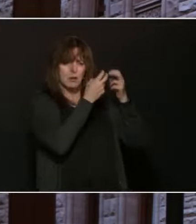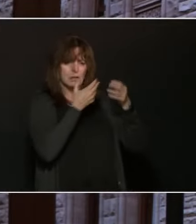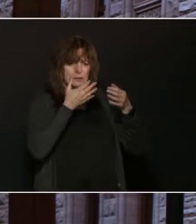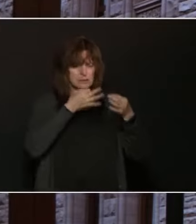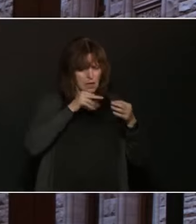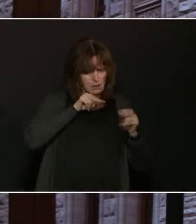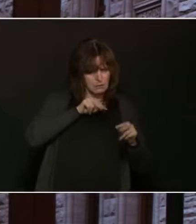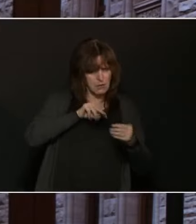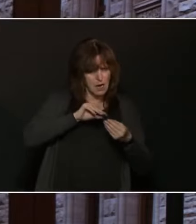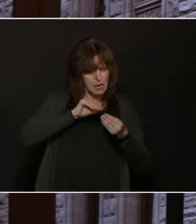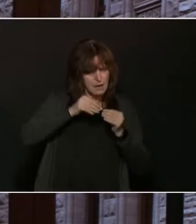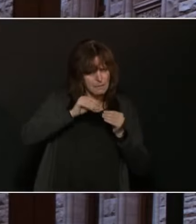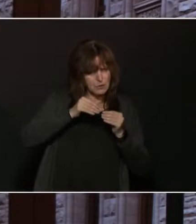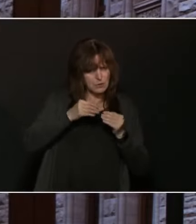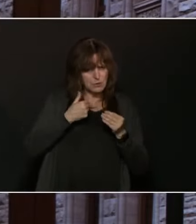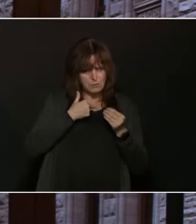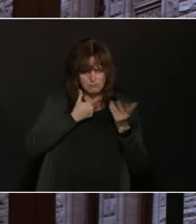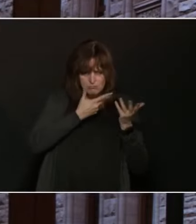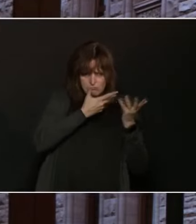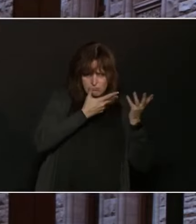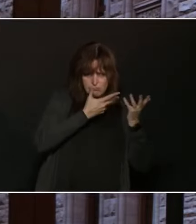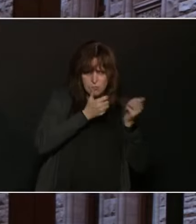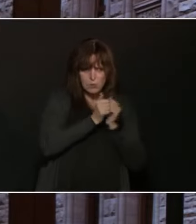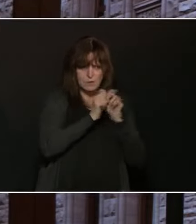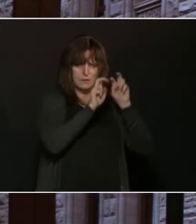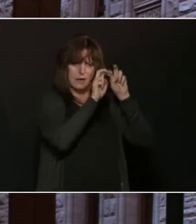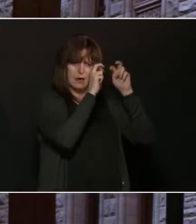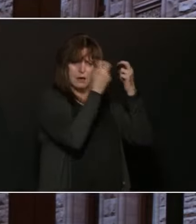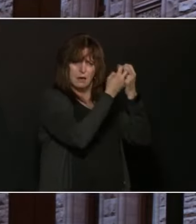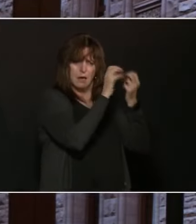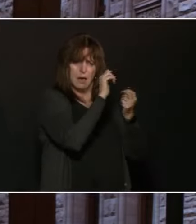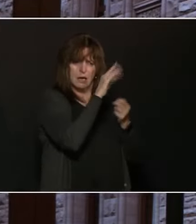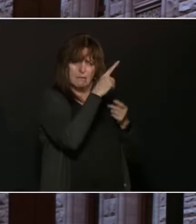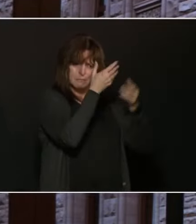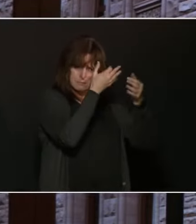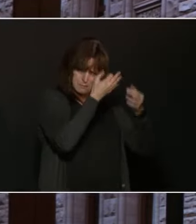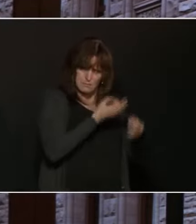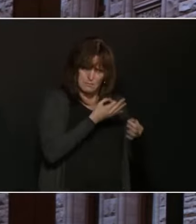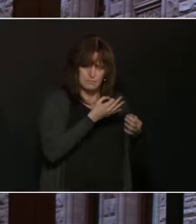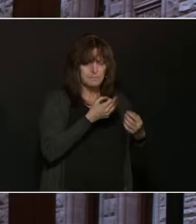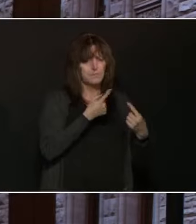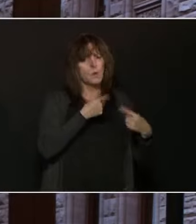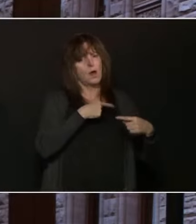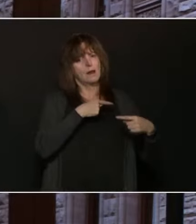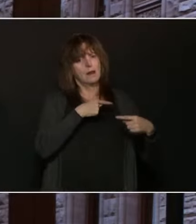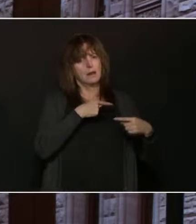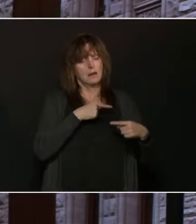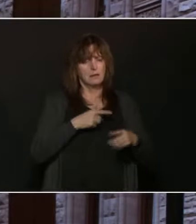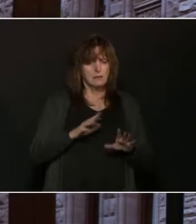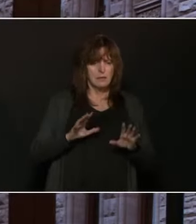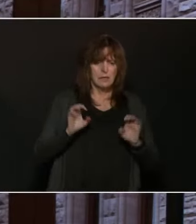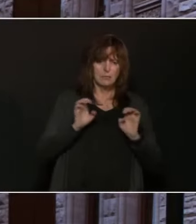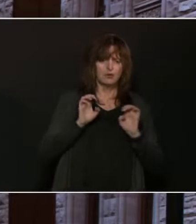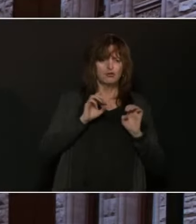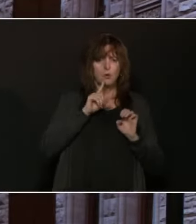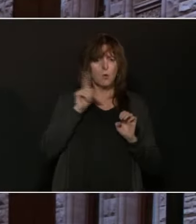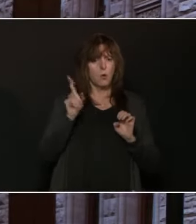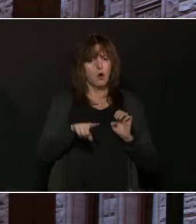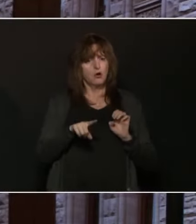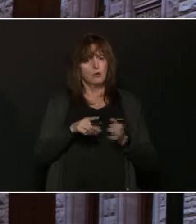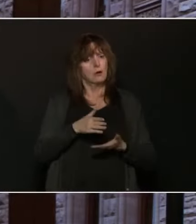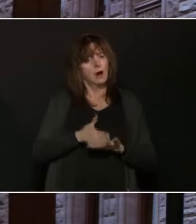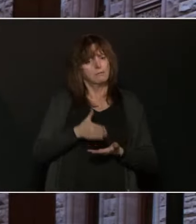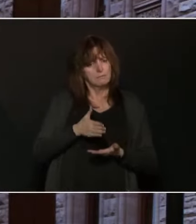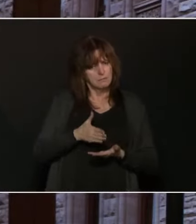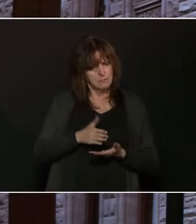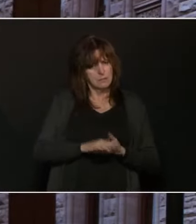with that information, because they'll have to make a decision of when to lift the emergency order and the stay-at-home order in that